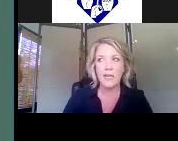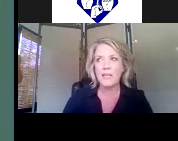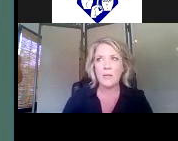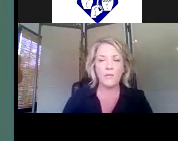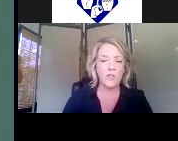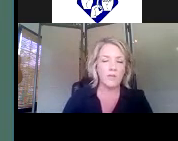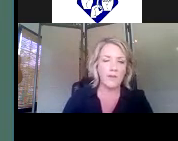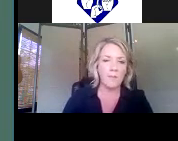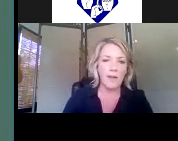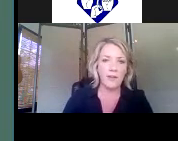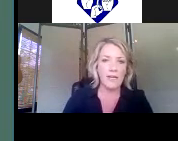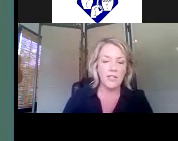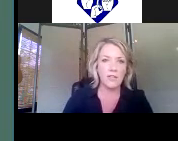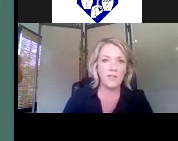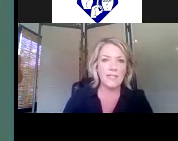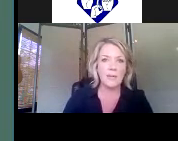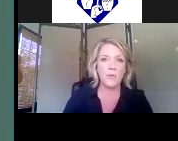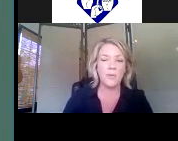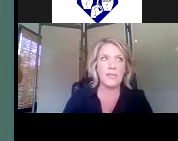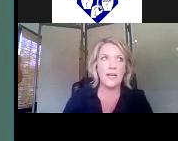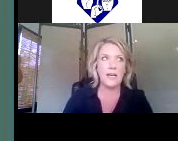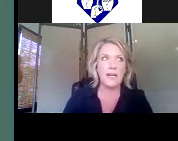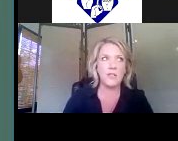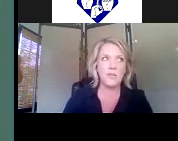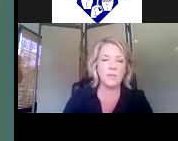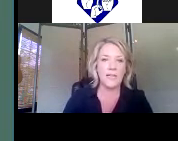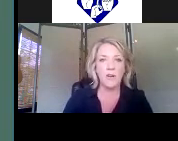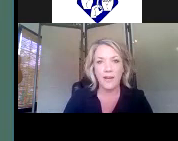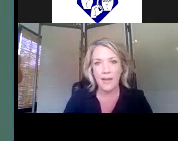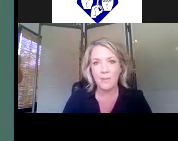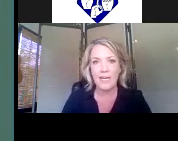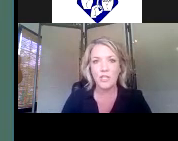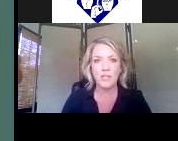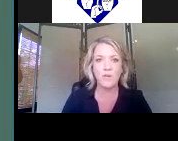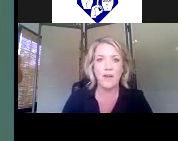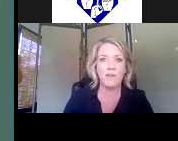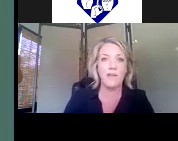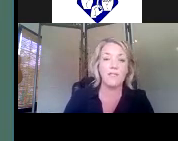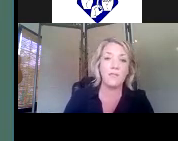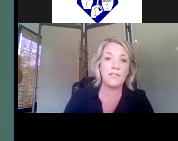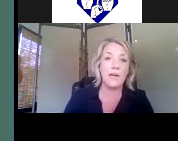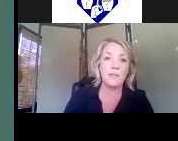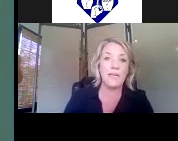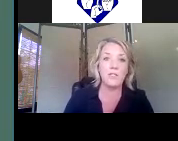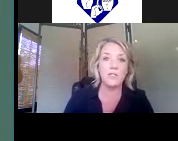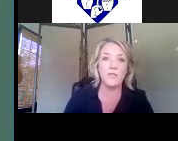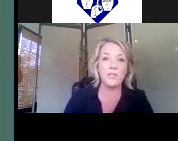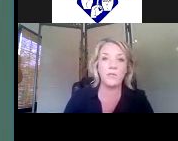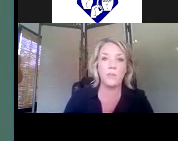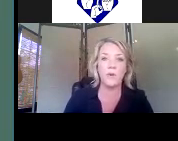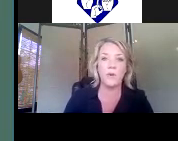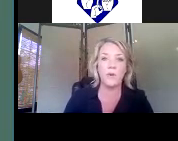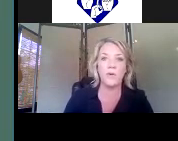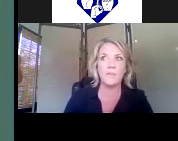programs, some of which were very minor in nature. For example, we had to do some electronic applications rather than face-to-face applications for